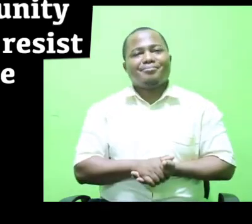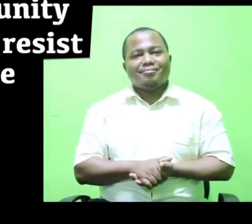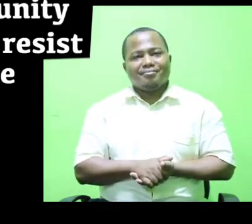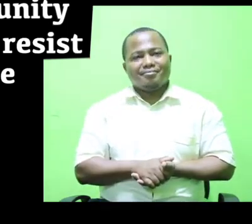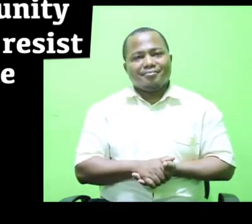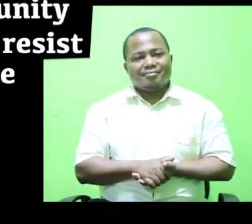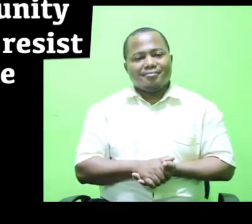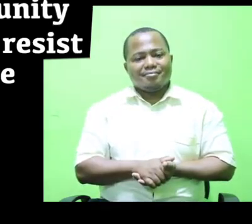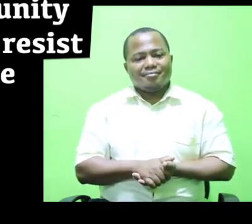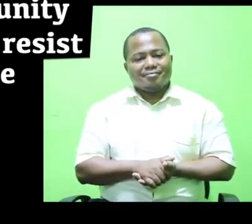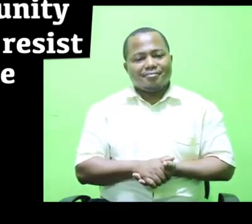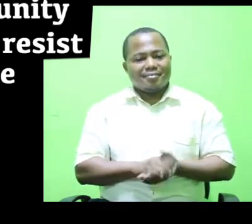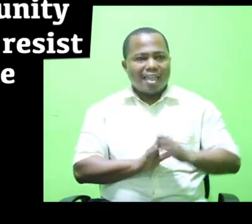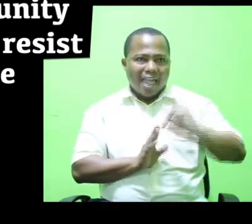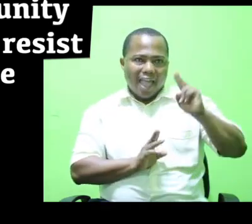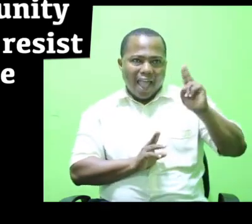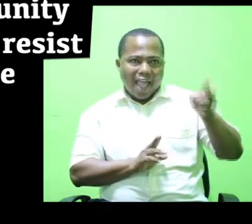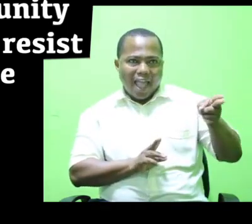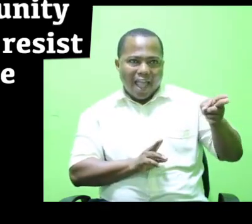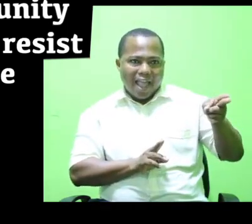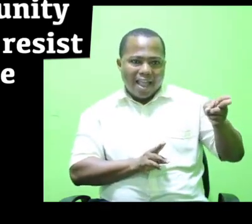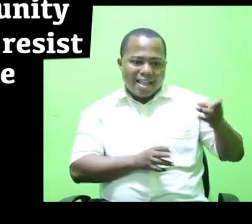vaccination,